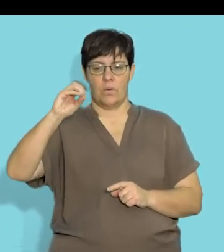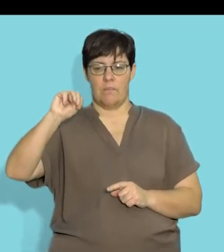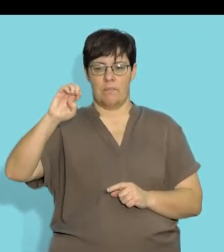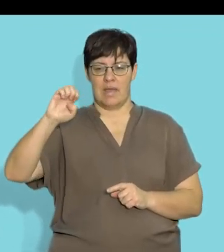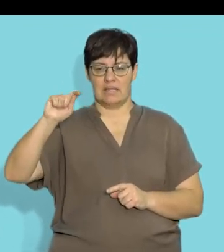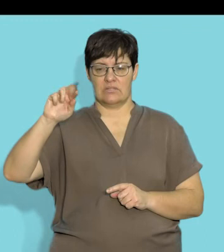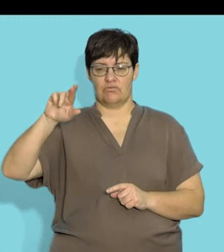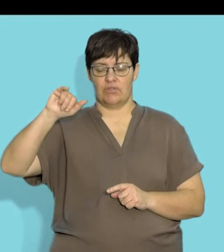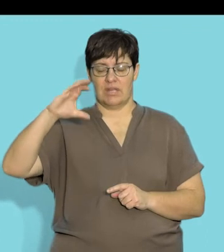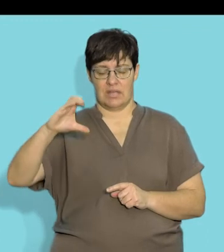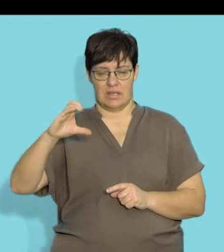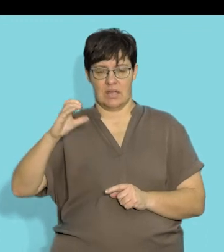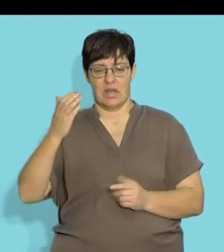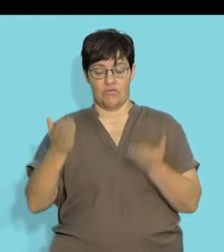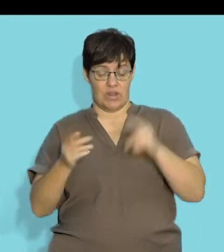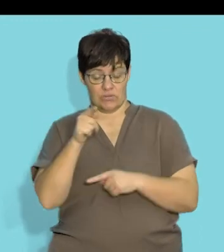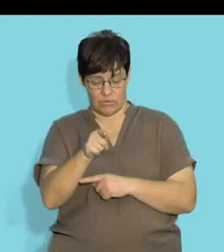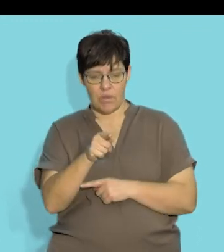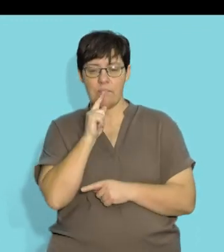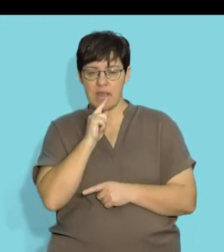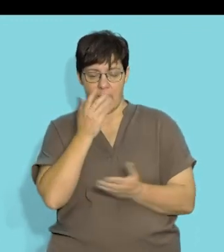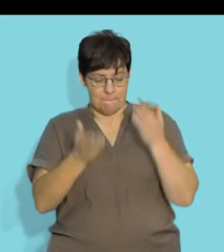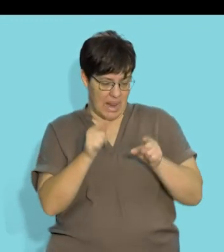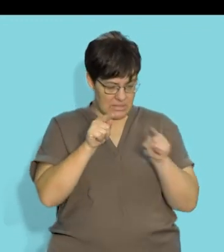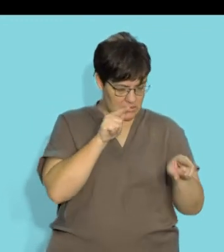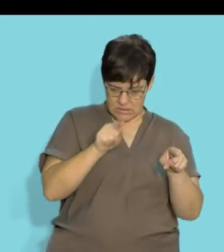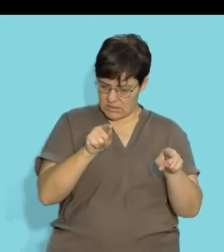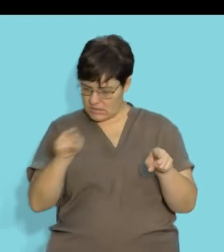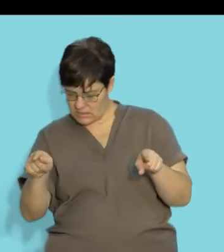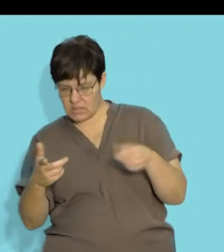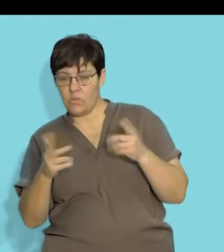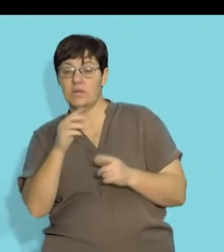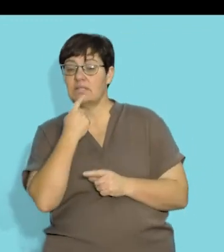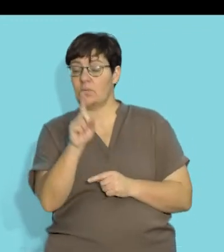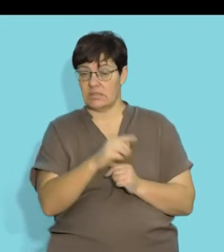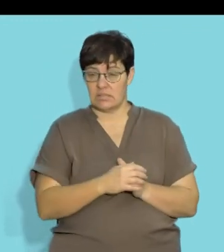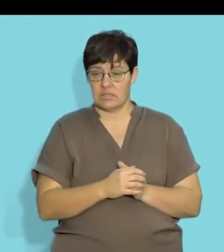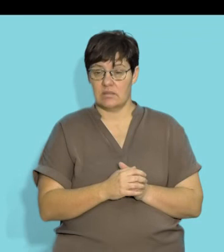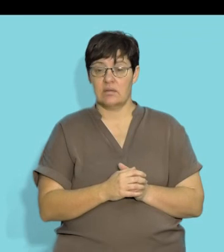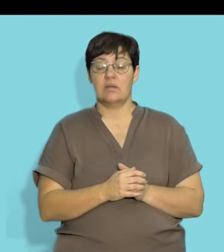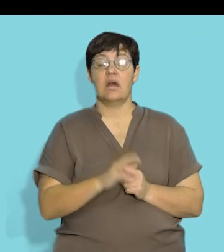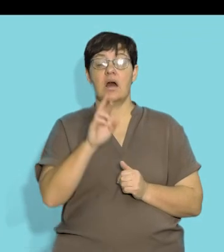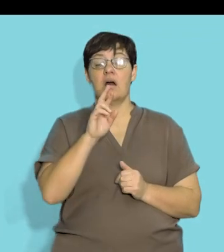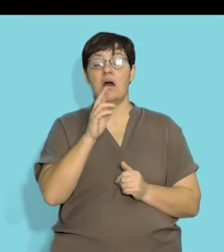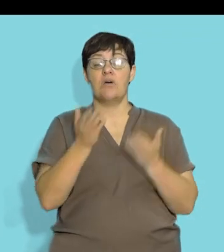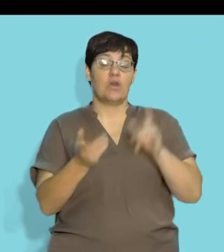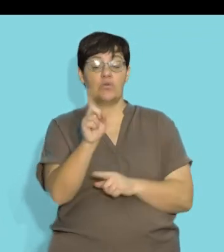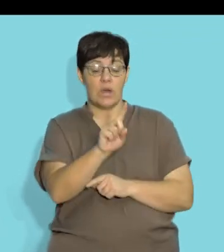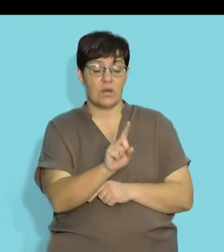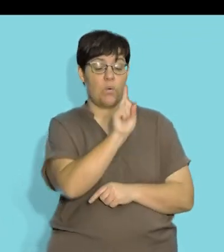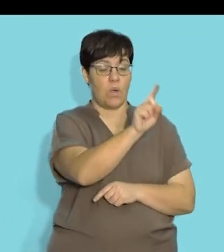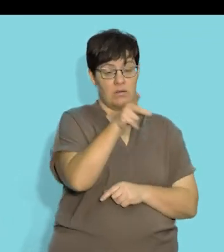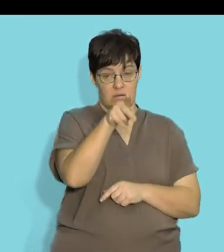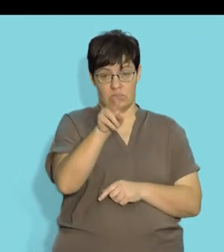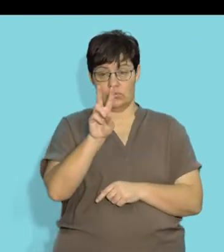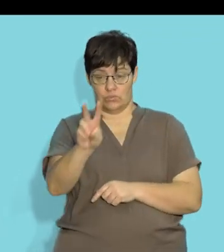from the balanced equation of the reaction. What are we saying? We are saying that the ratio is